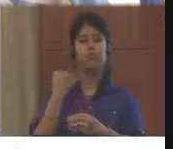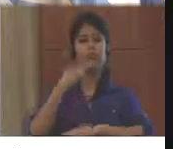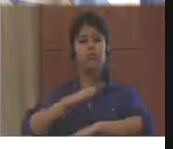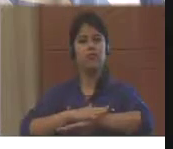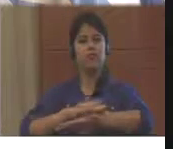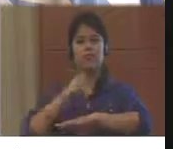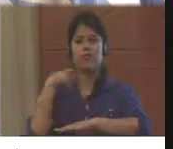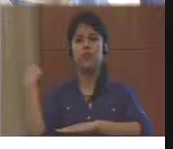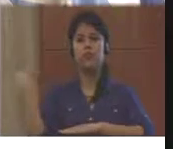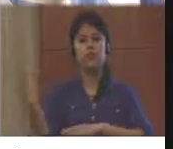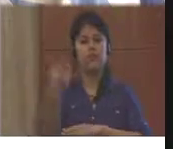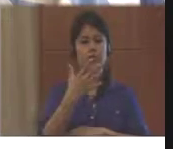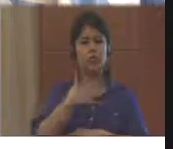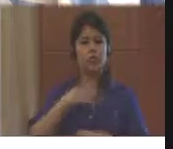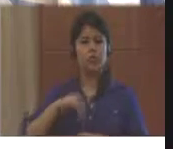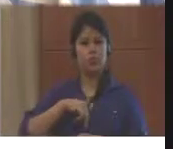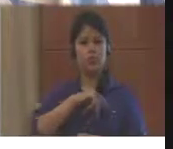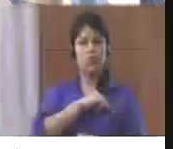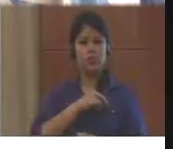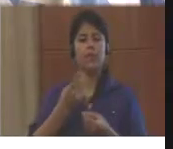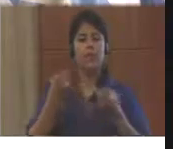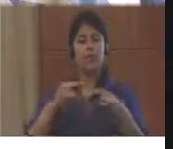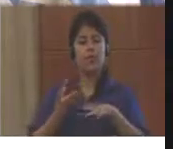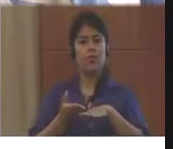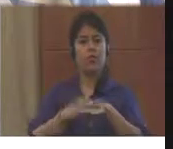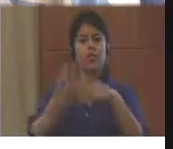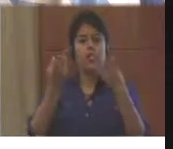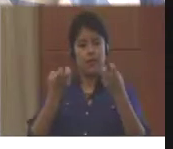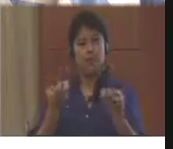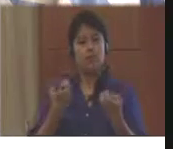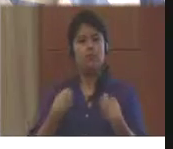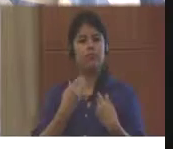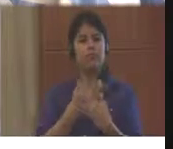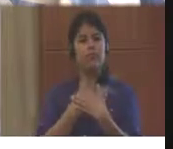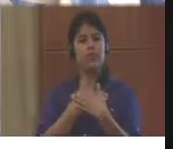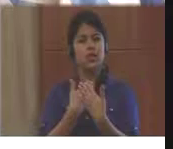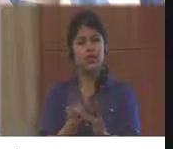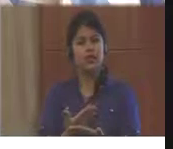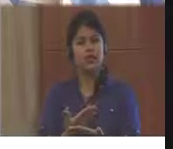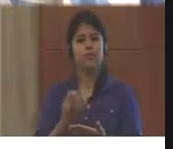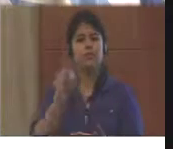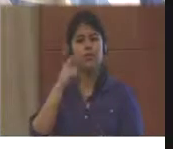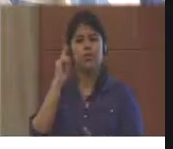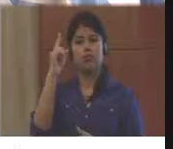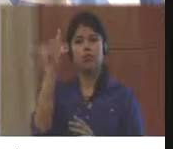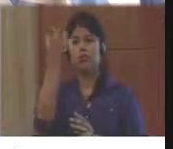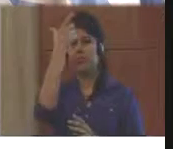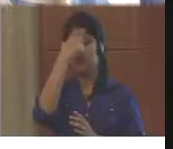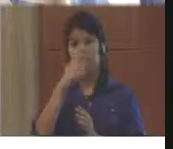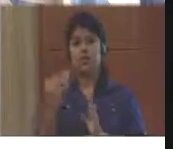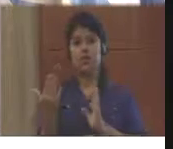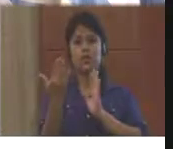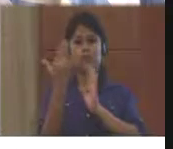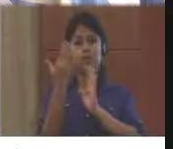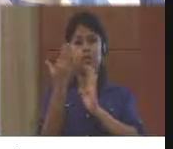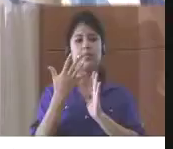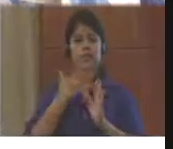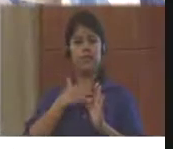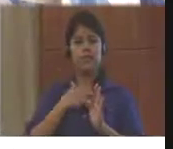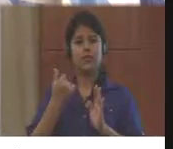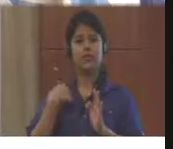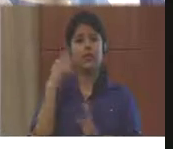the incredible hospitality that you have had with all of us. But above all, I would like to